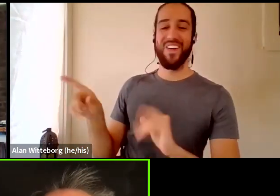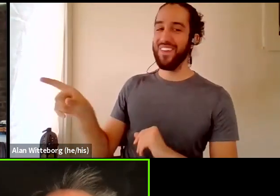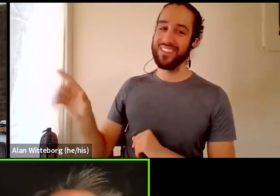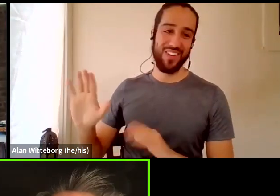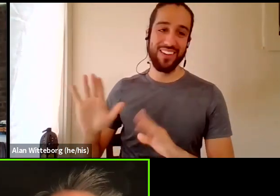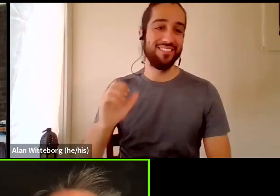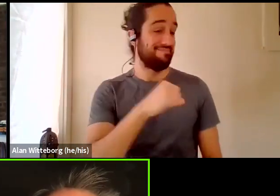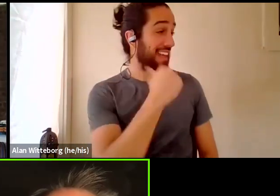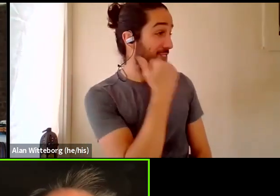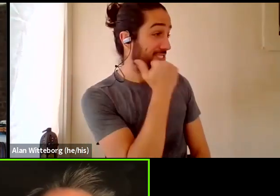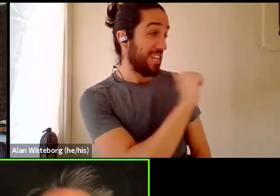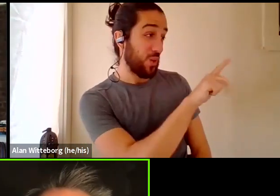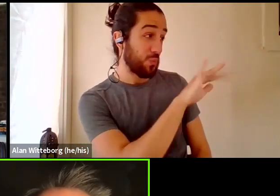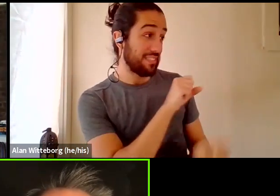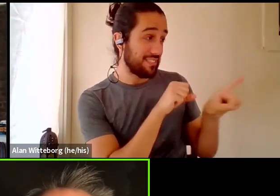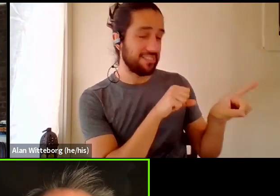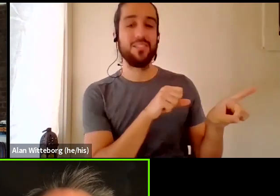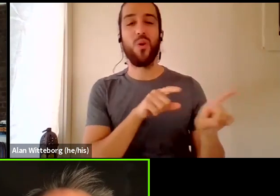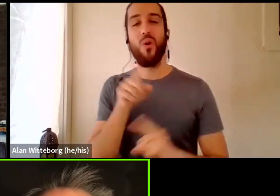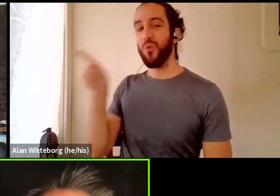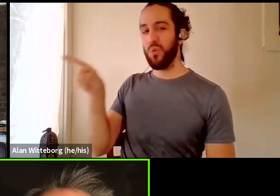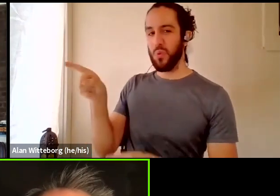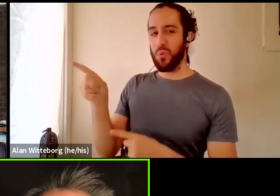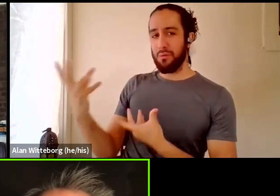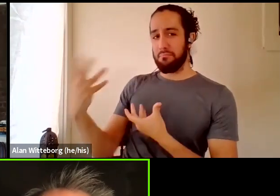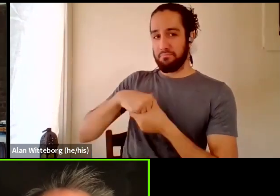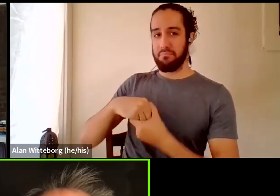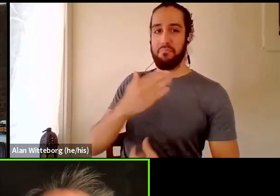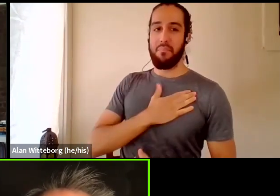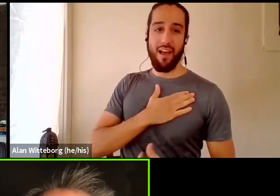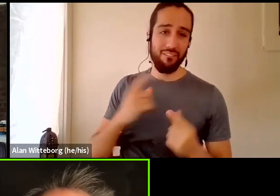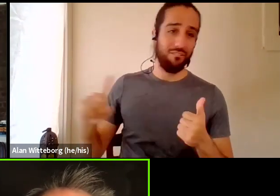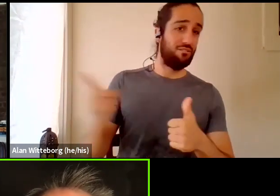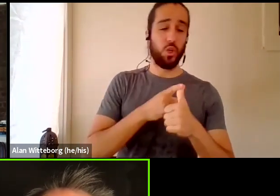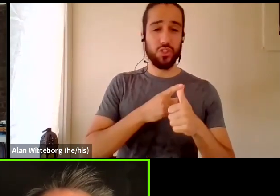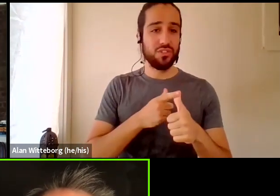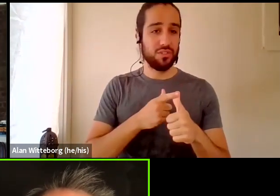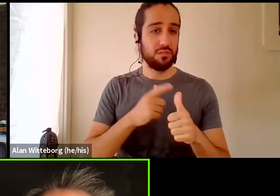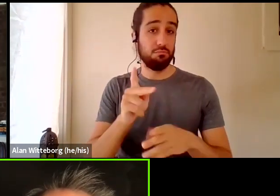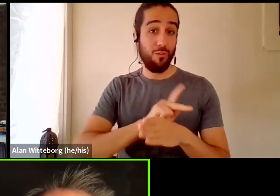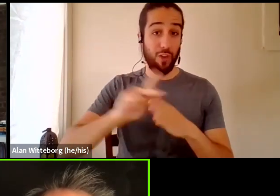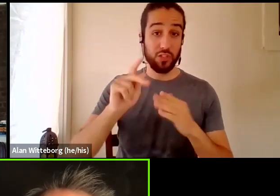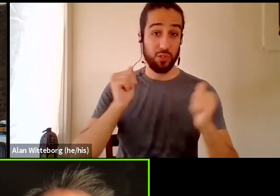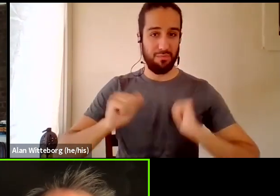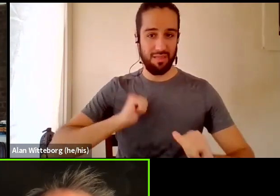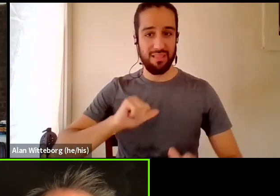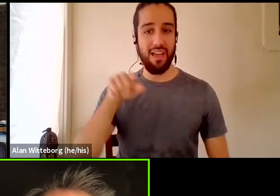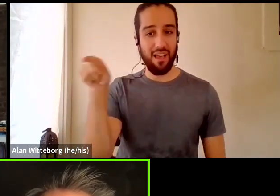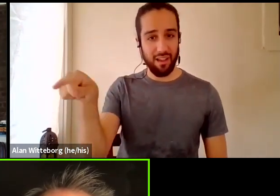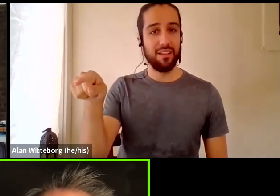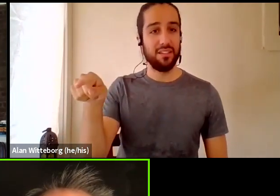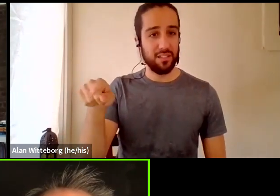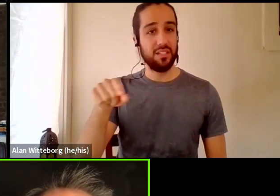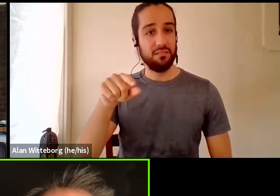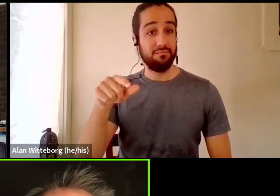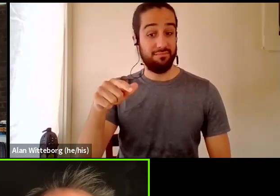Louise. You were in my very first professional play at South Coast Repertory and you were an actor. And this was the first professional play I had